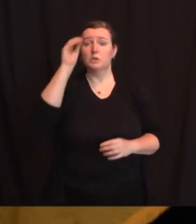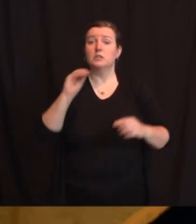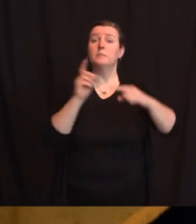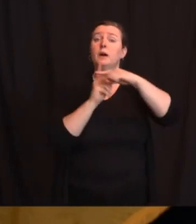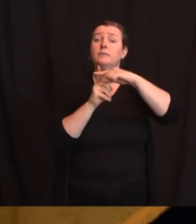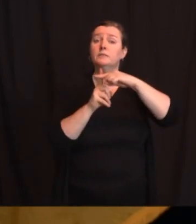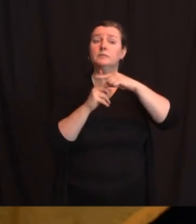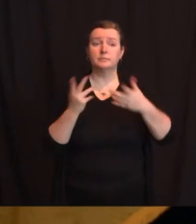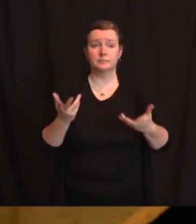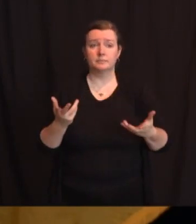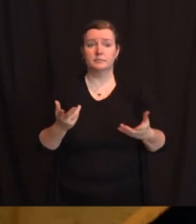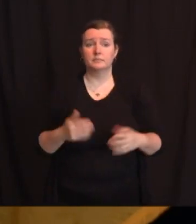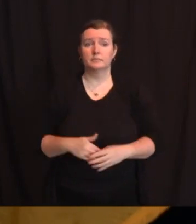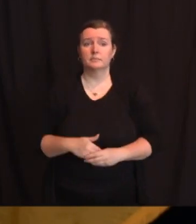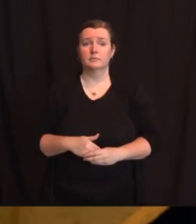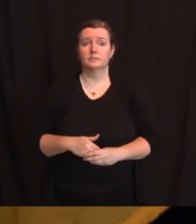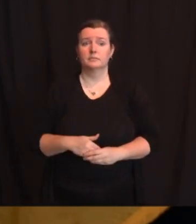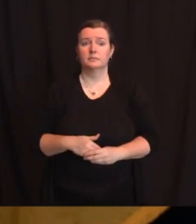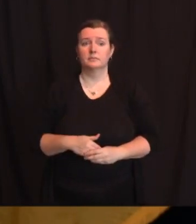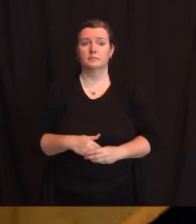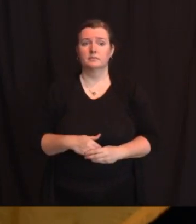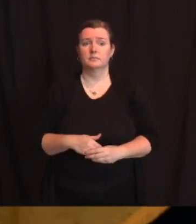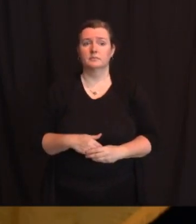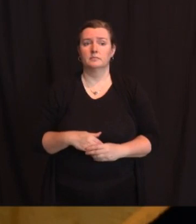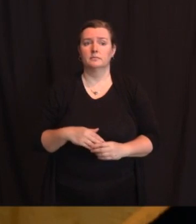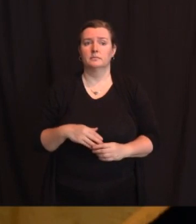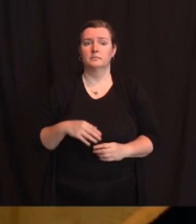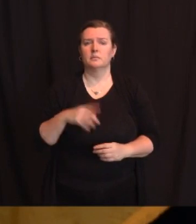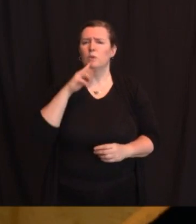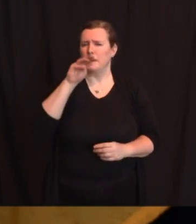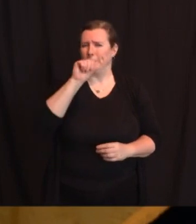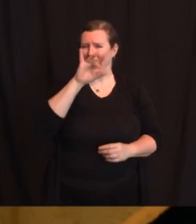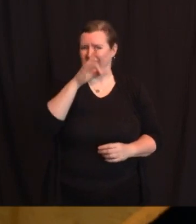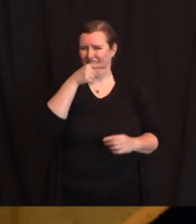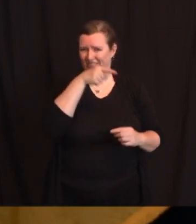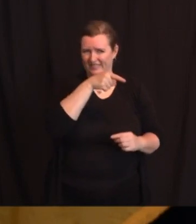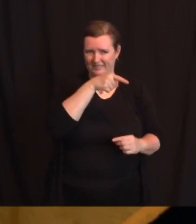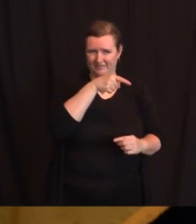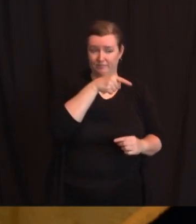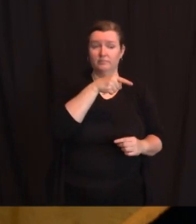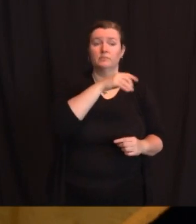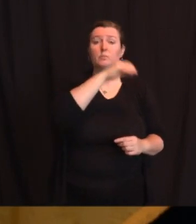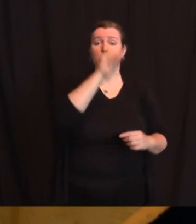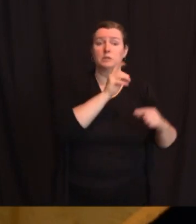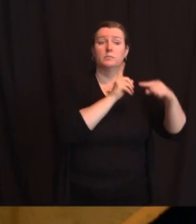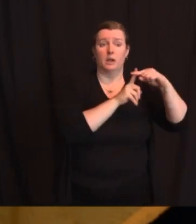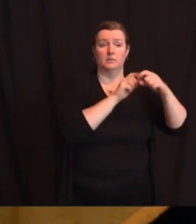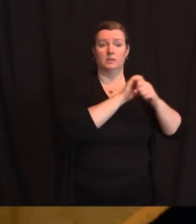New Jersey, as of May 8th, the percent positivity was 23%.